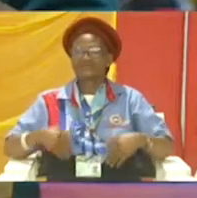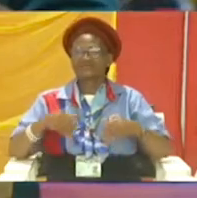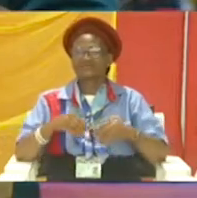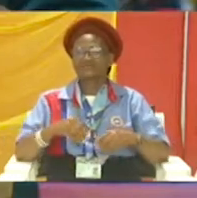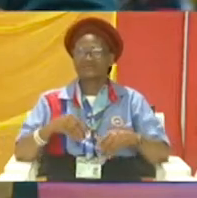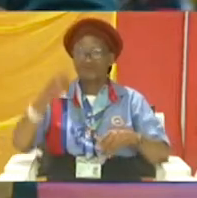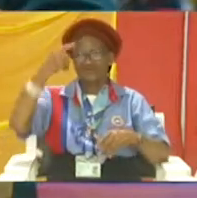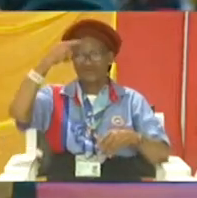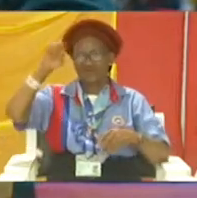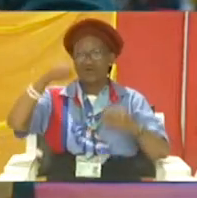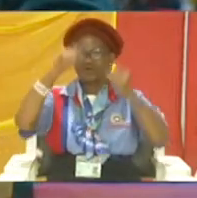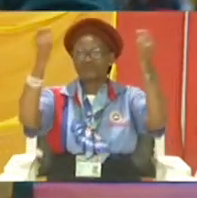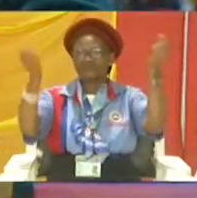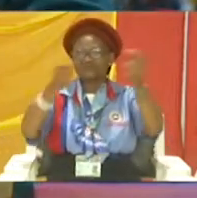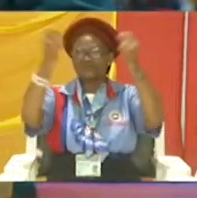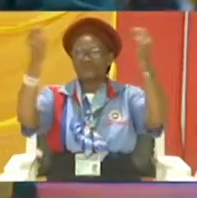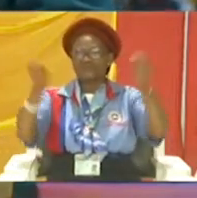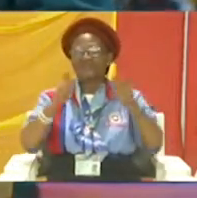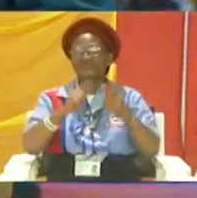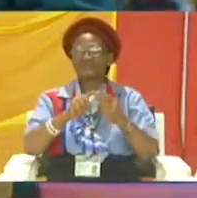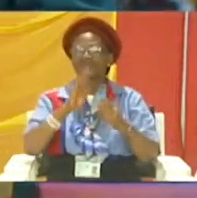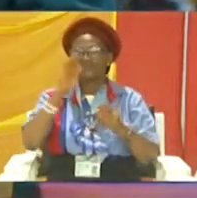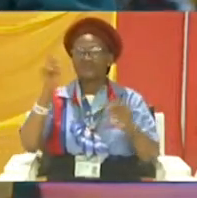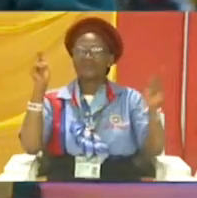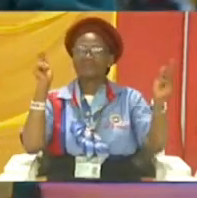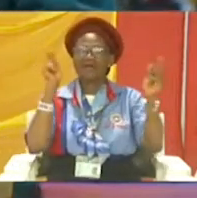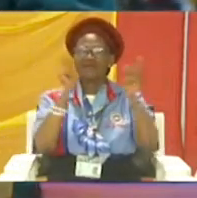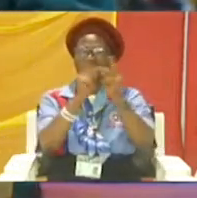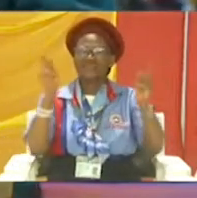For jubilee to be perfect,